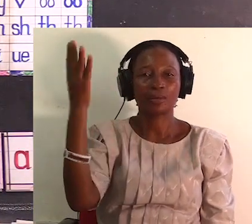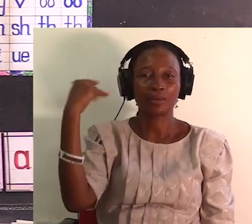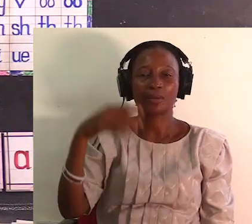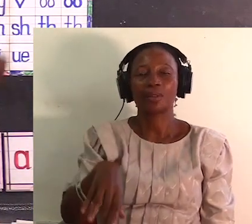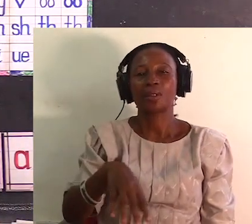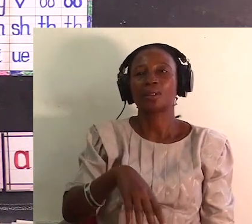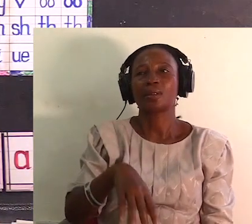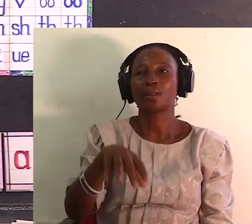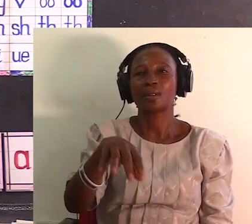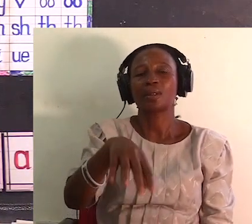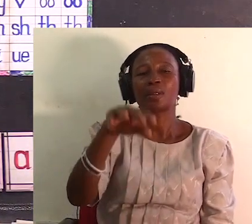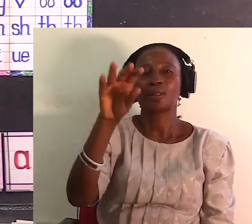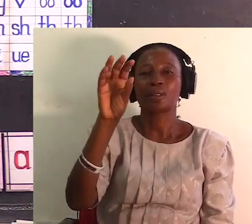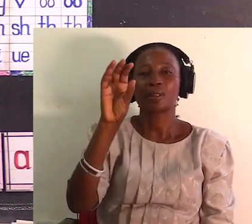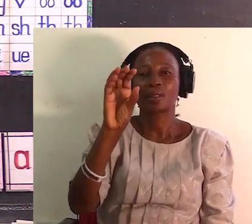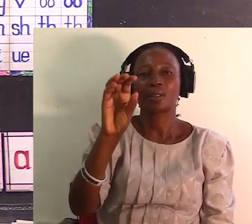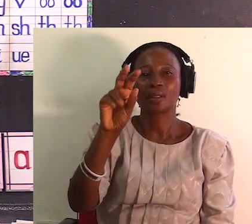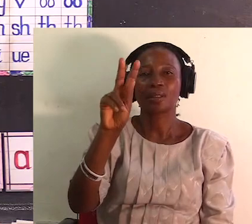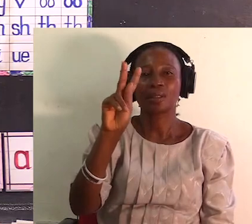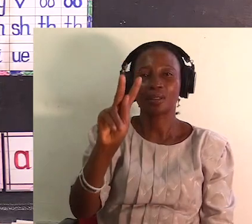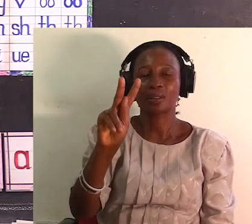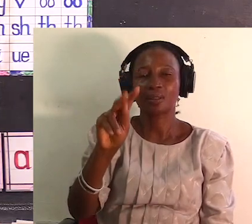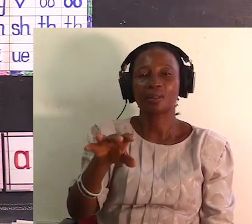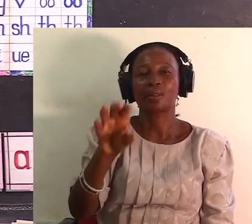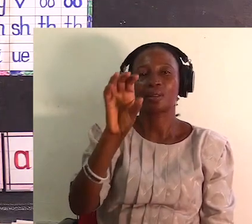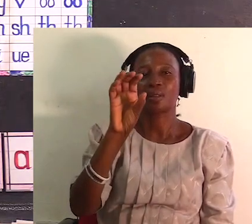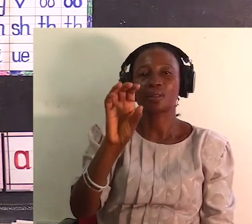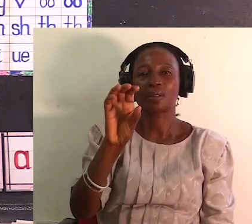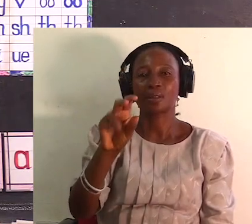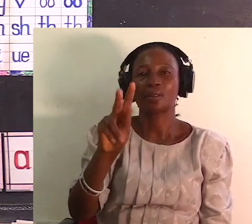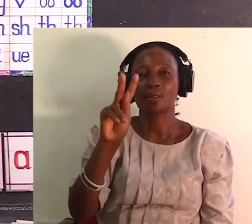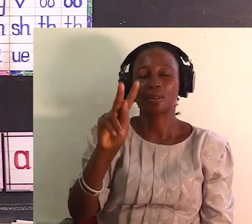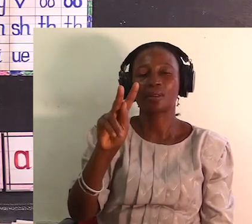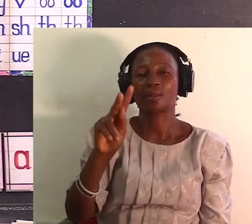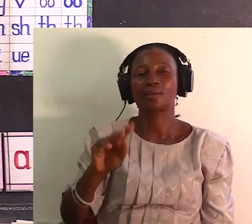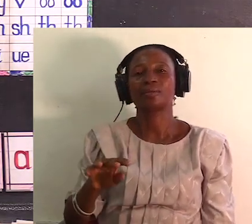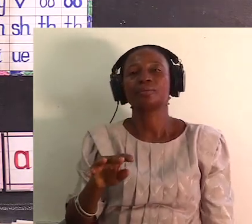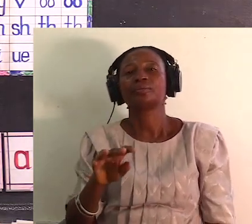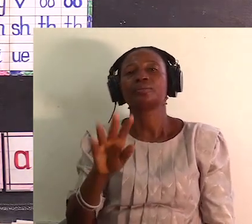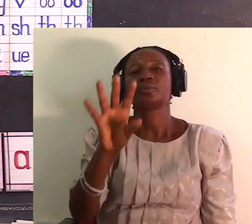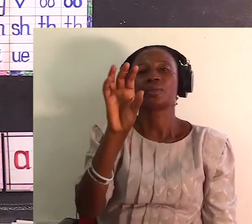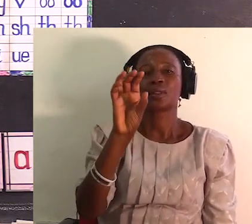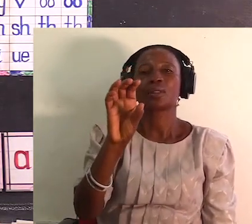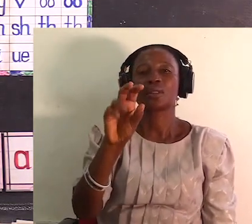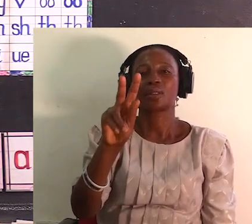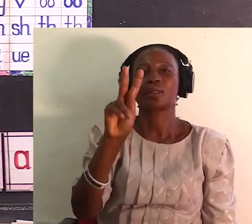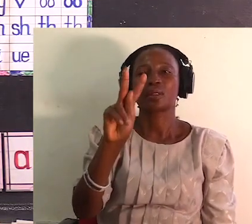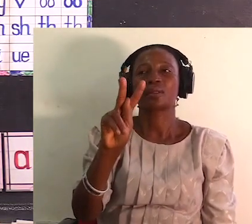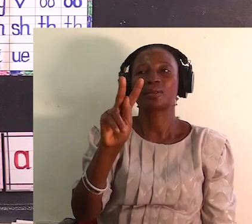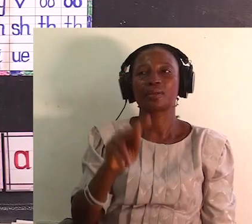K, both the C as K and the K as K.